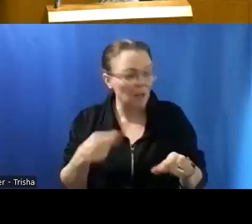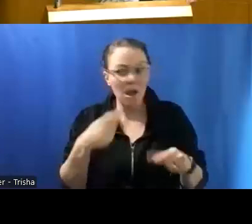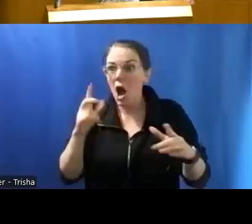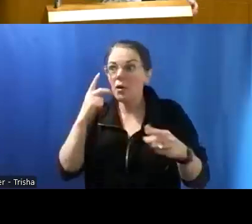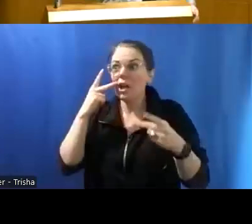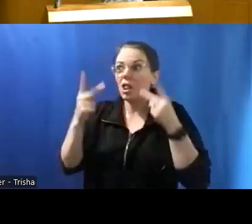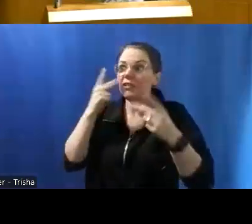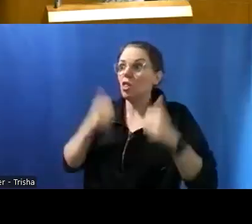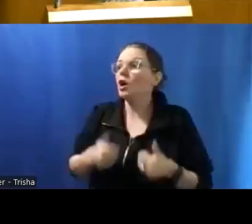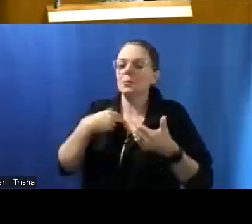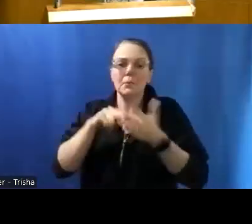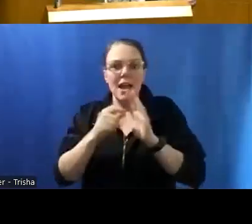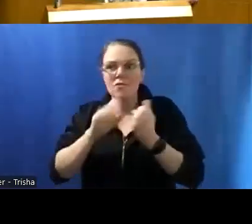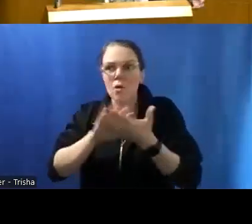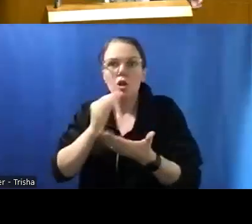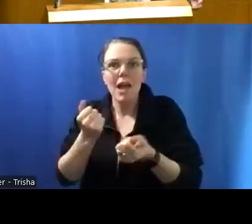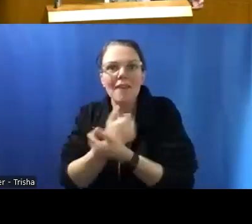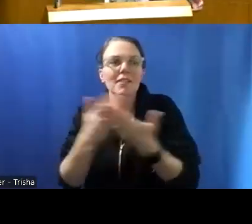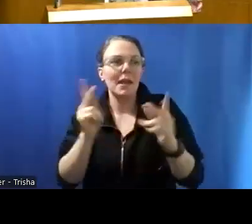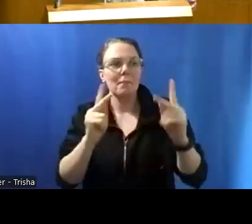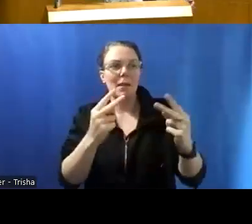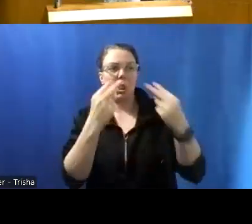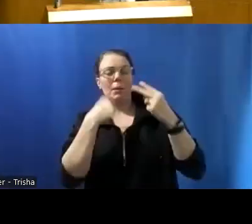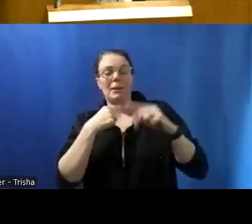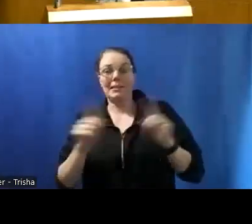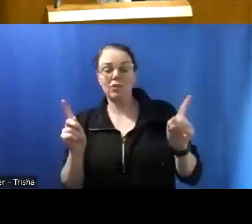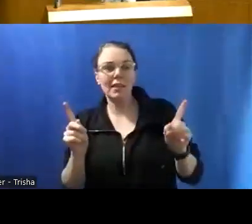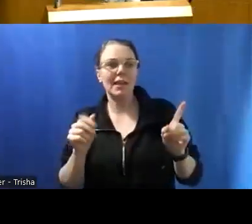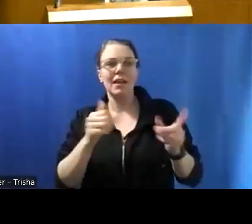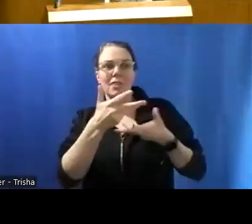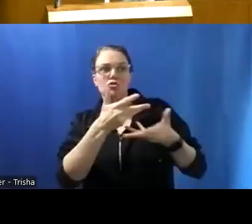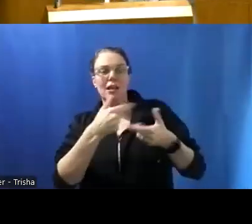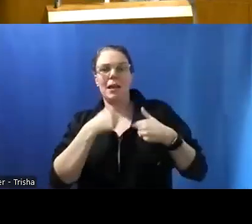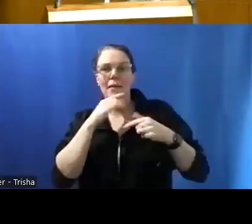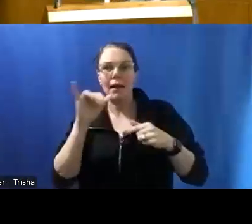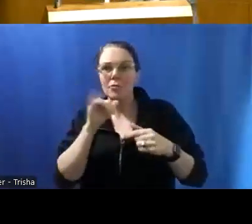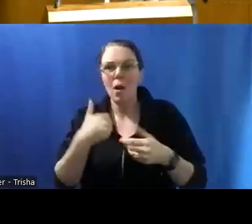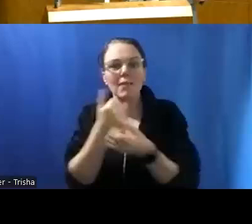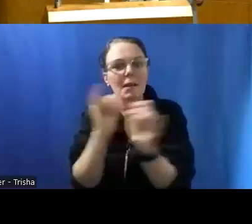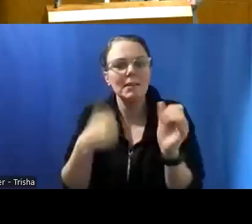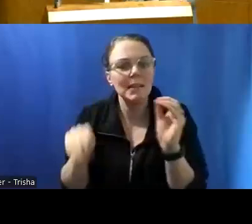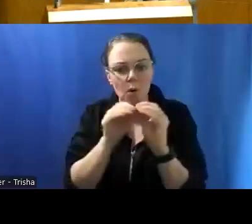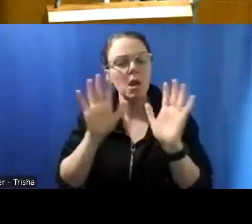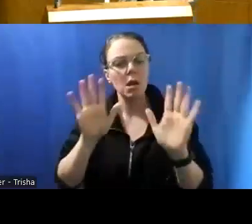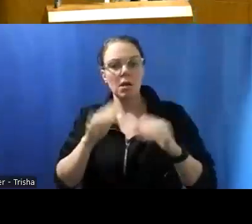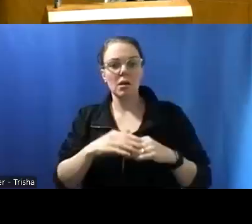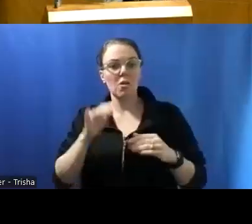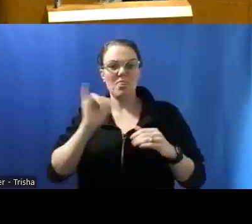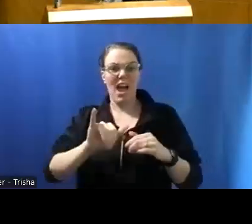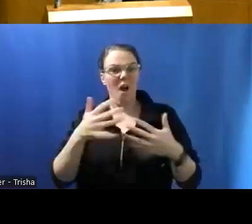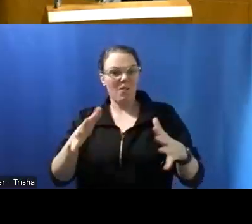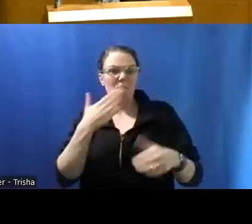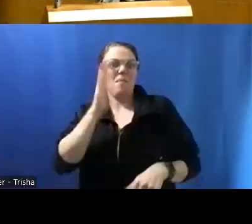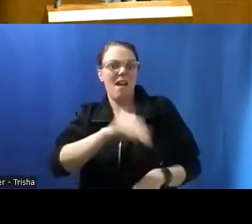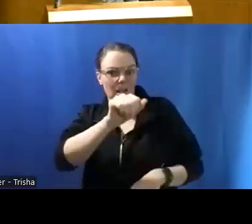you have to relearn everything. People are treating you differently, not treating you as someone with independence, et cetera.